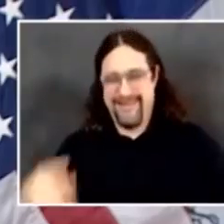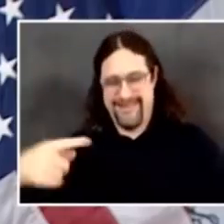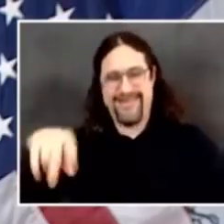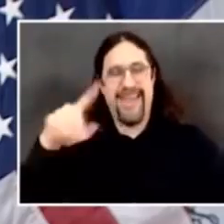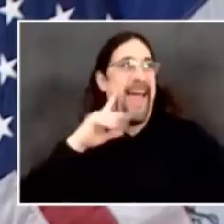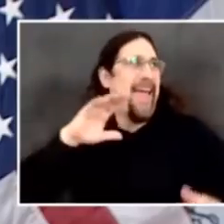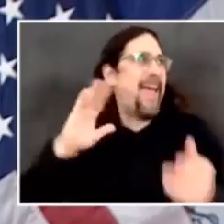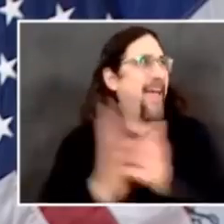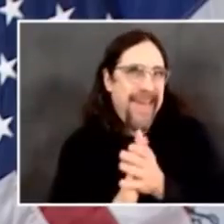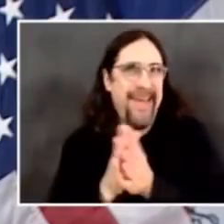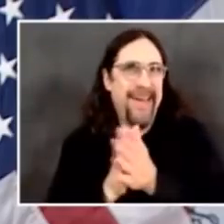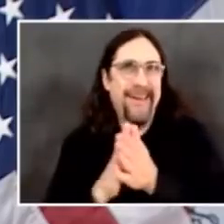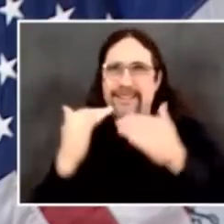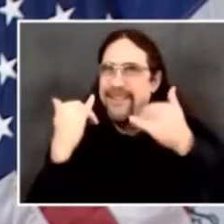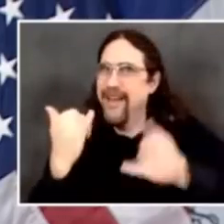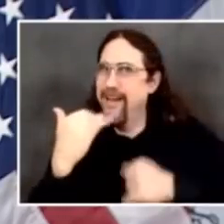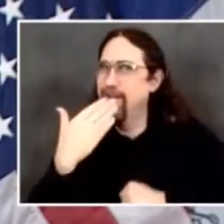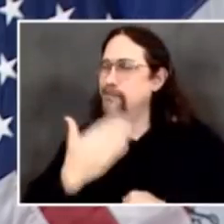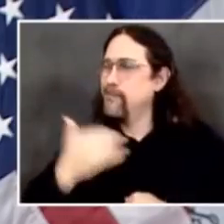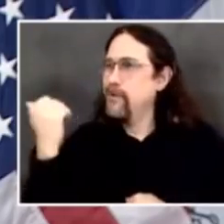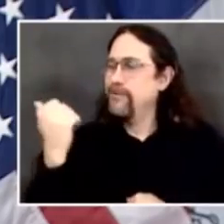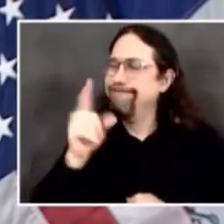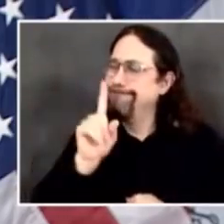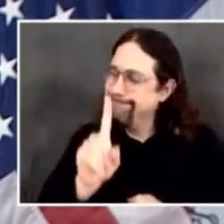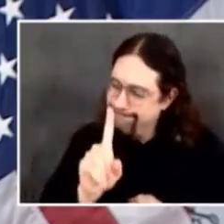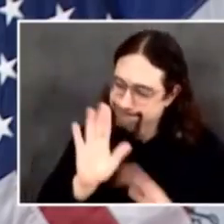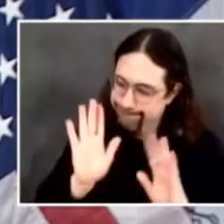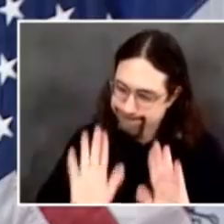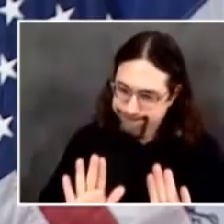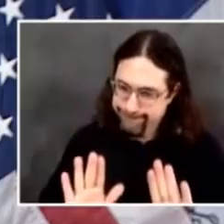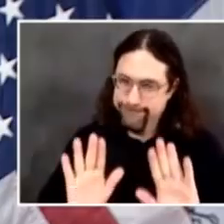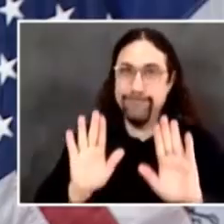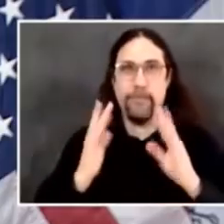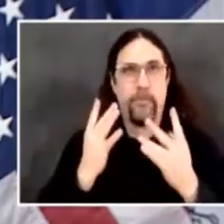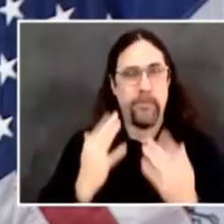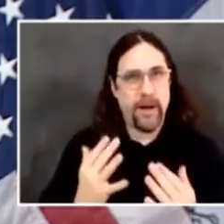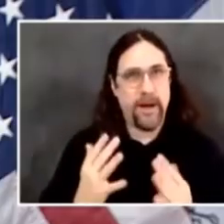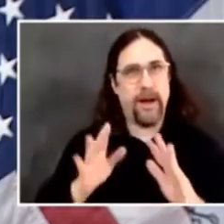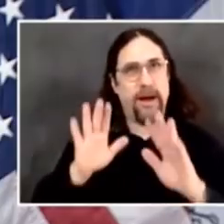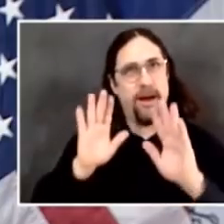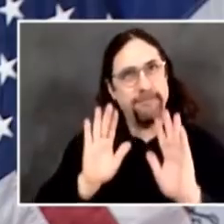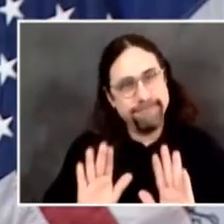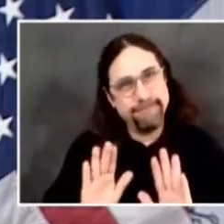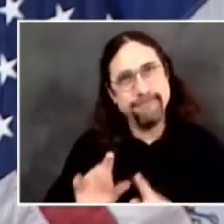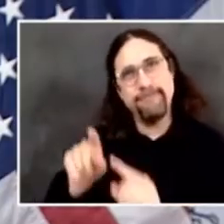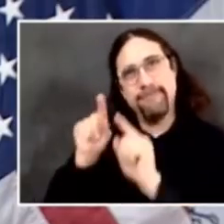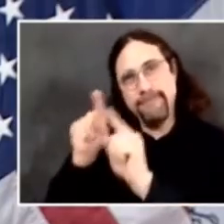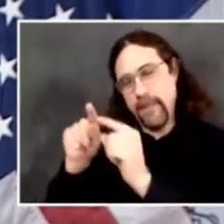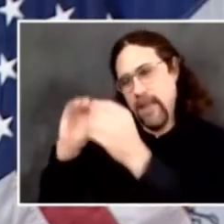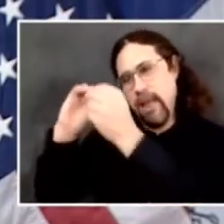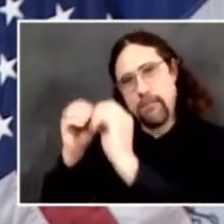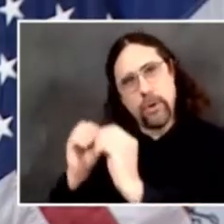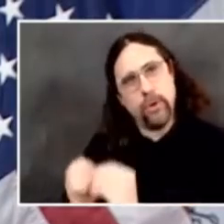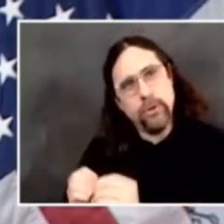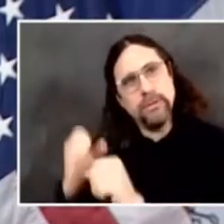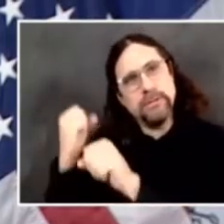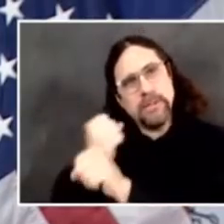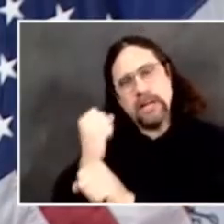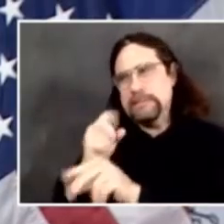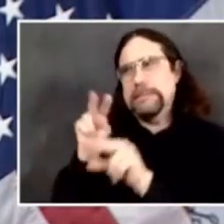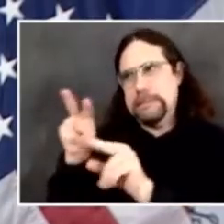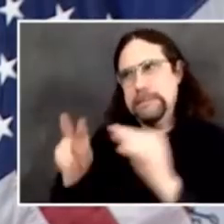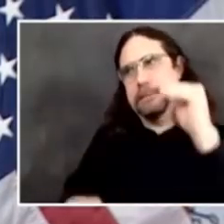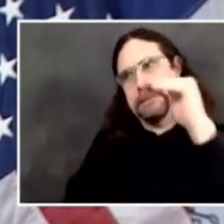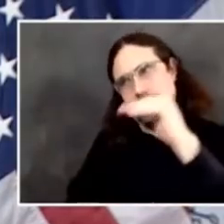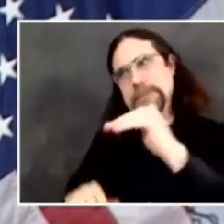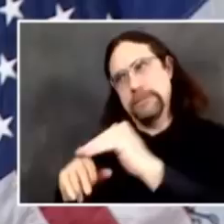Be hopeful, be inspired, be diligent, keep doing what we have to do, because what we're